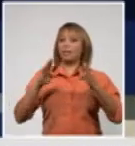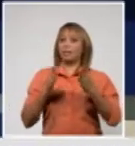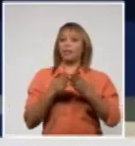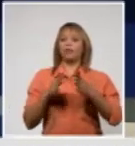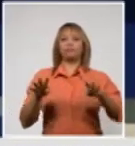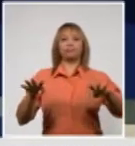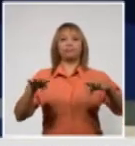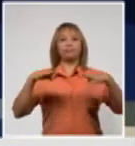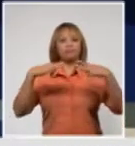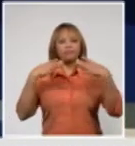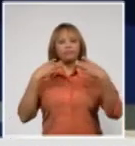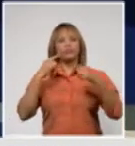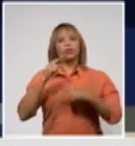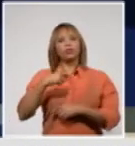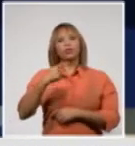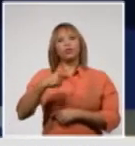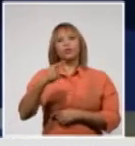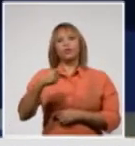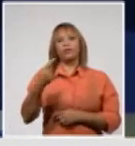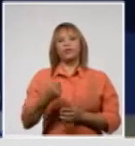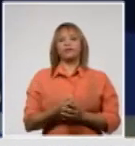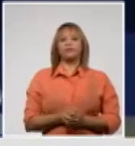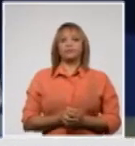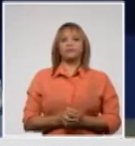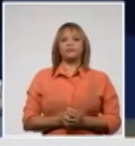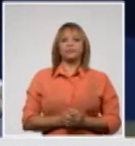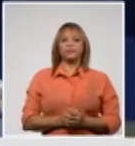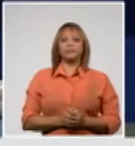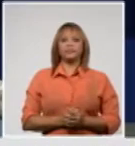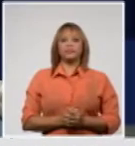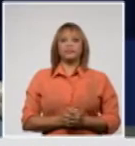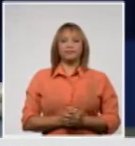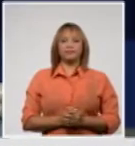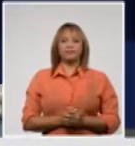all, to everyone tuned in to this briefing.